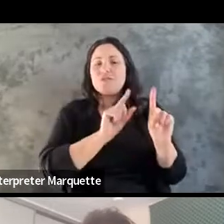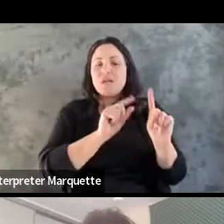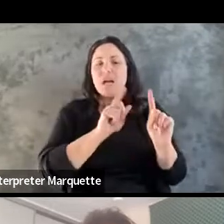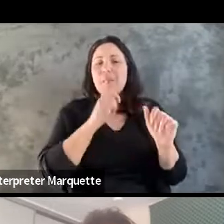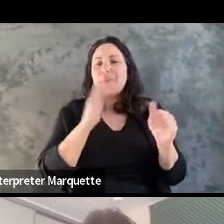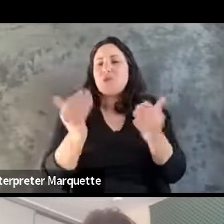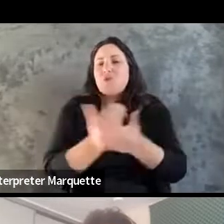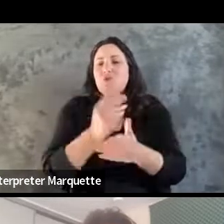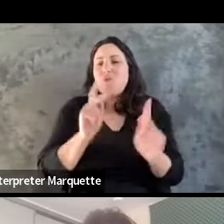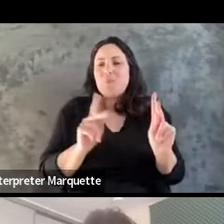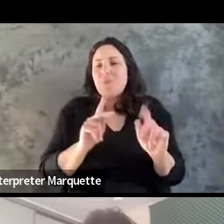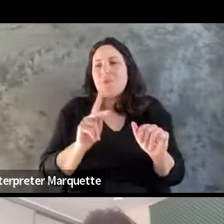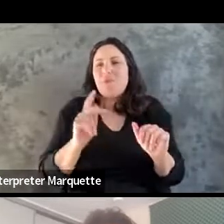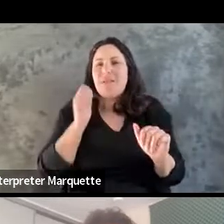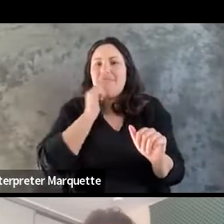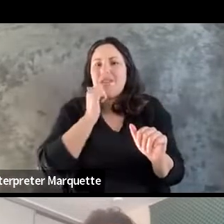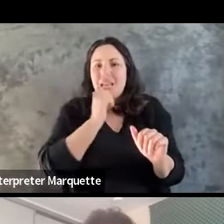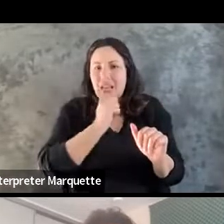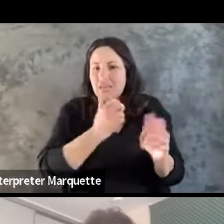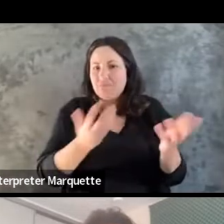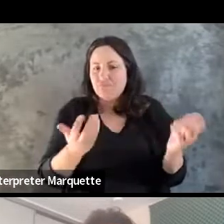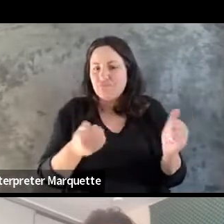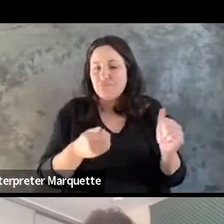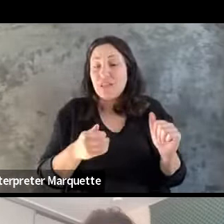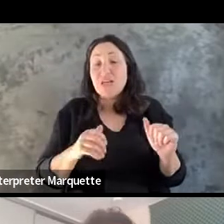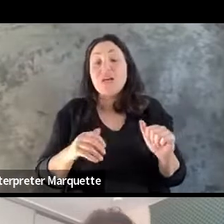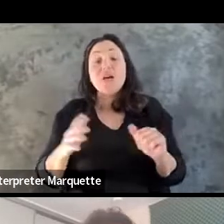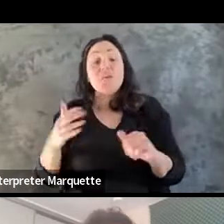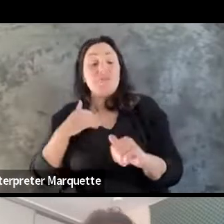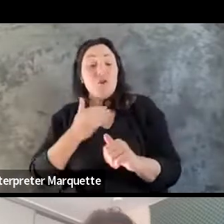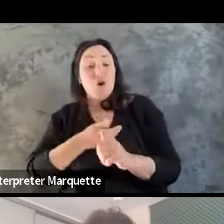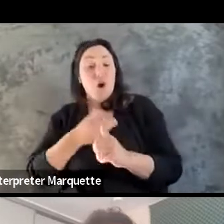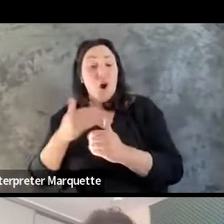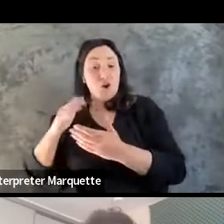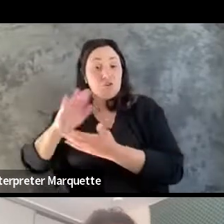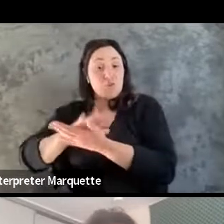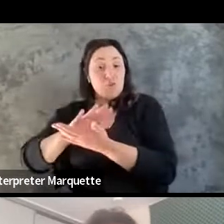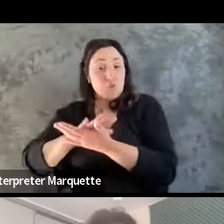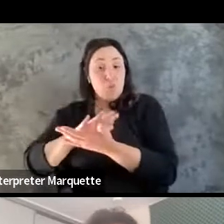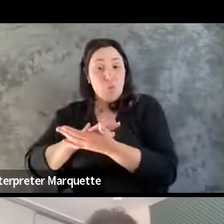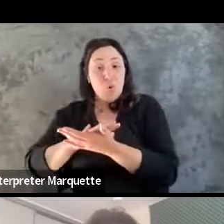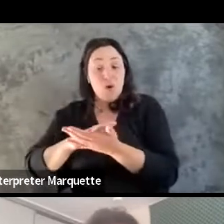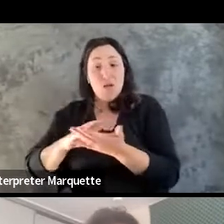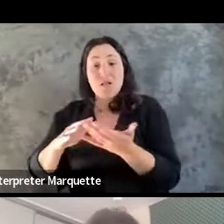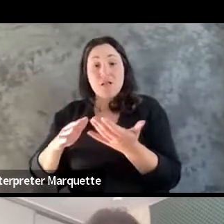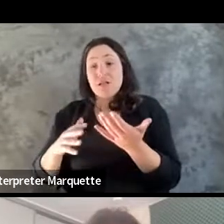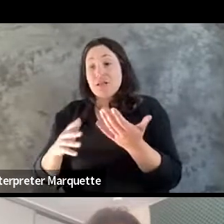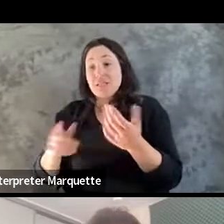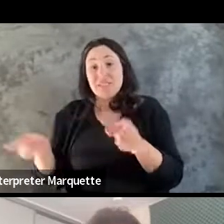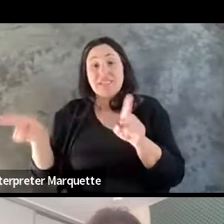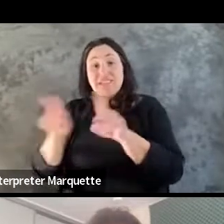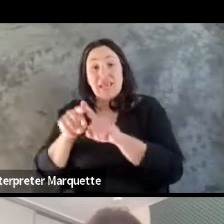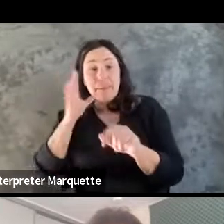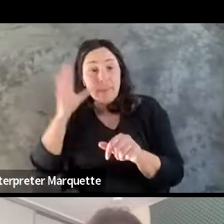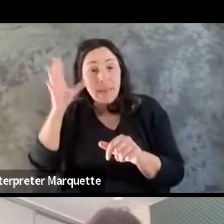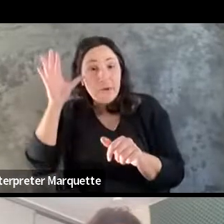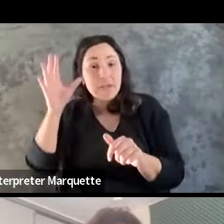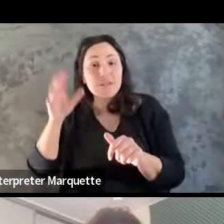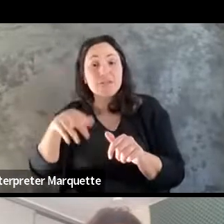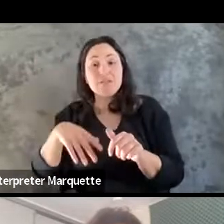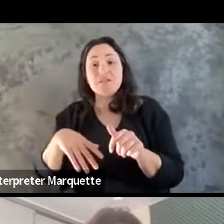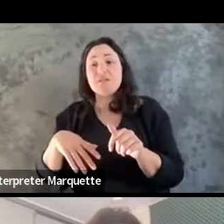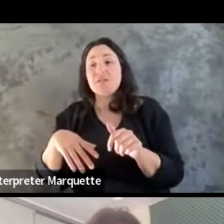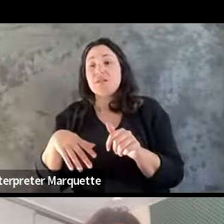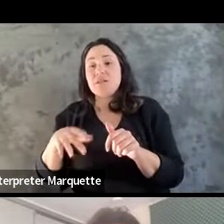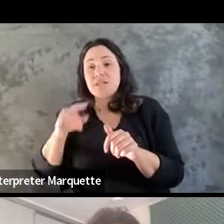all the time. We typically in our community have repeat, parents, and ideally you're with us